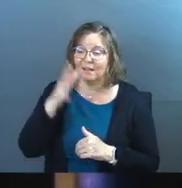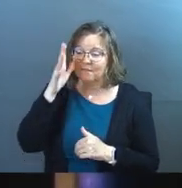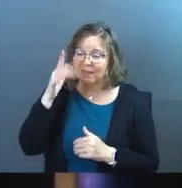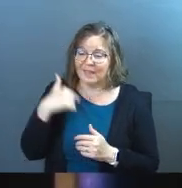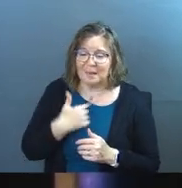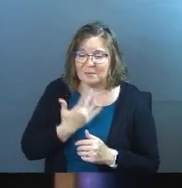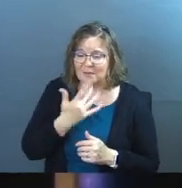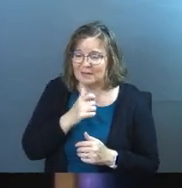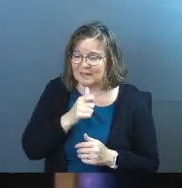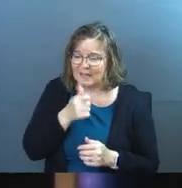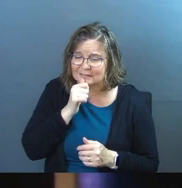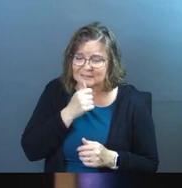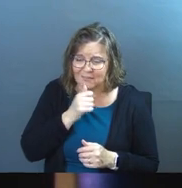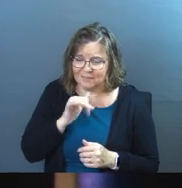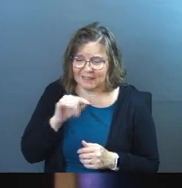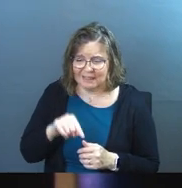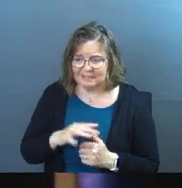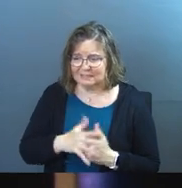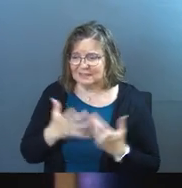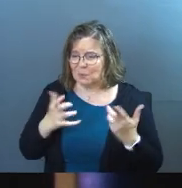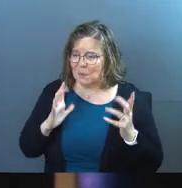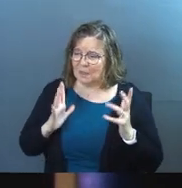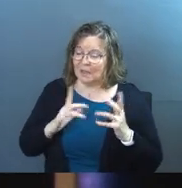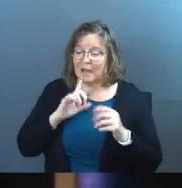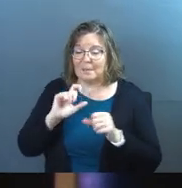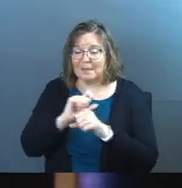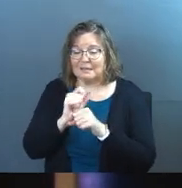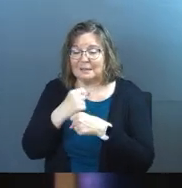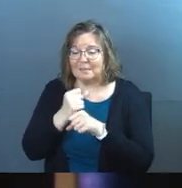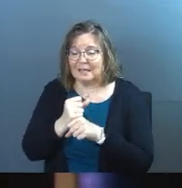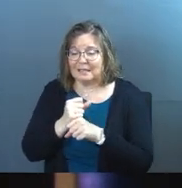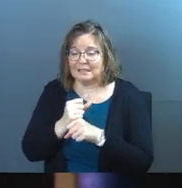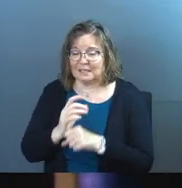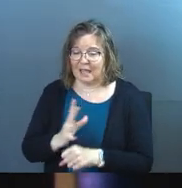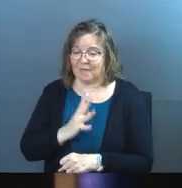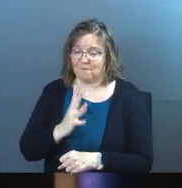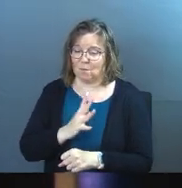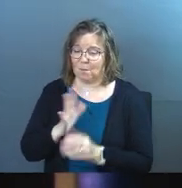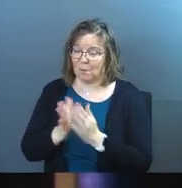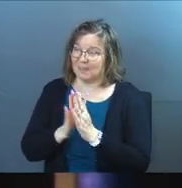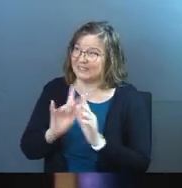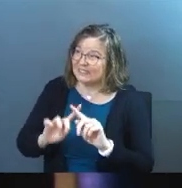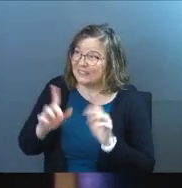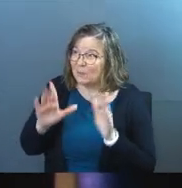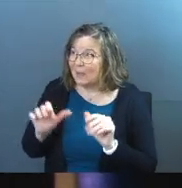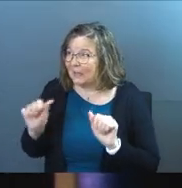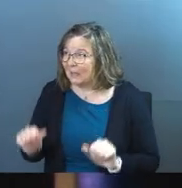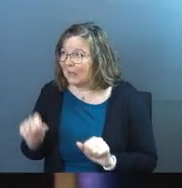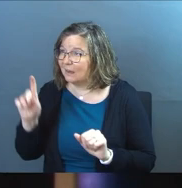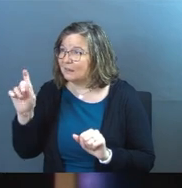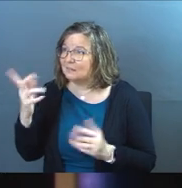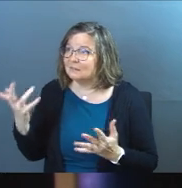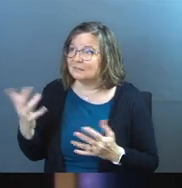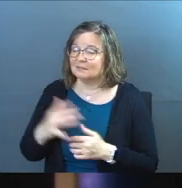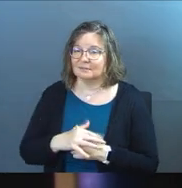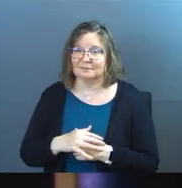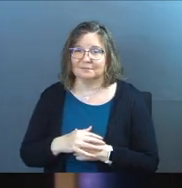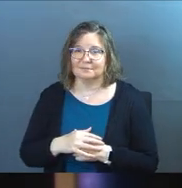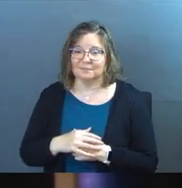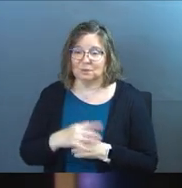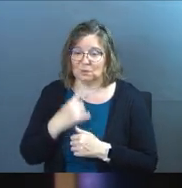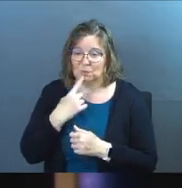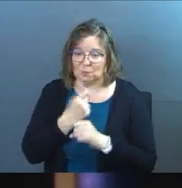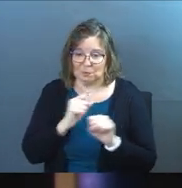Father, I'd rather not suffer like this. I'm actually making this a formal request. Is there a different way to do this?